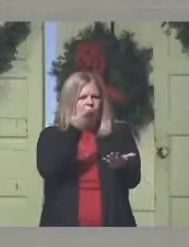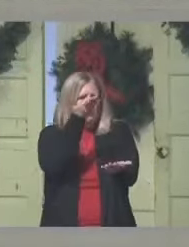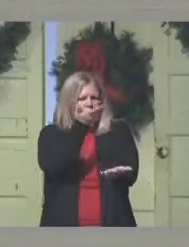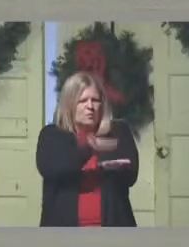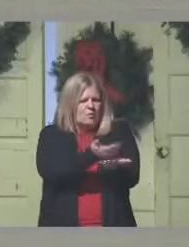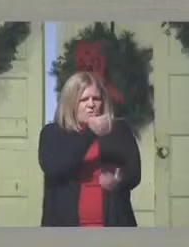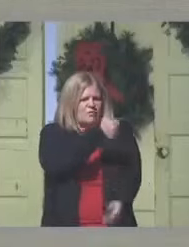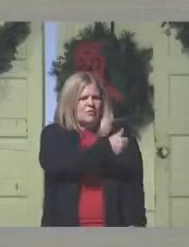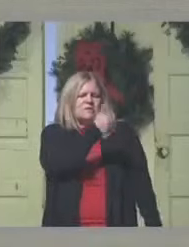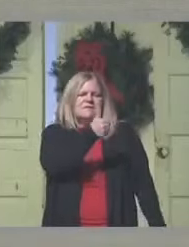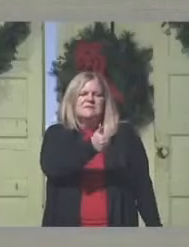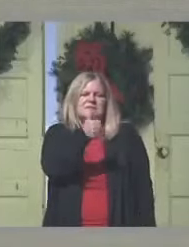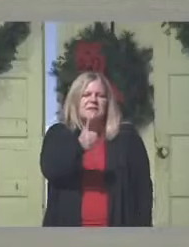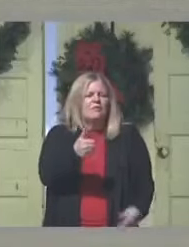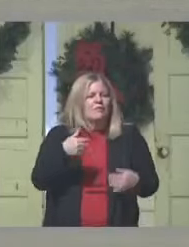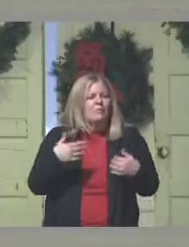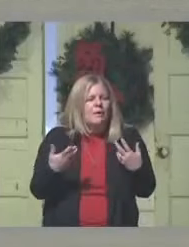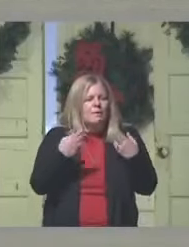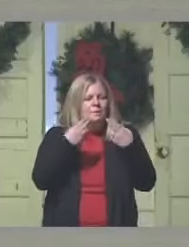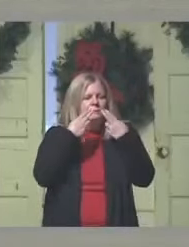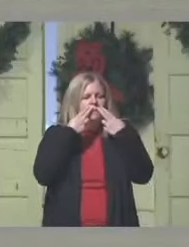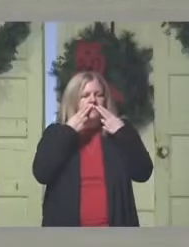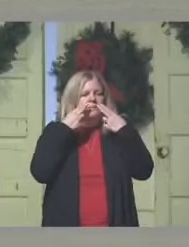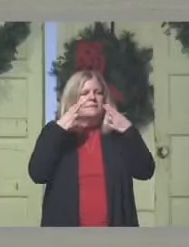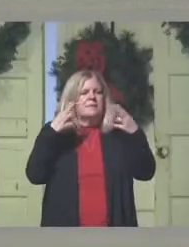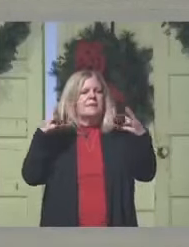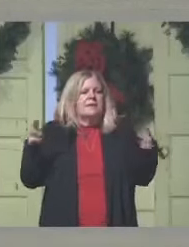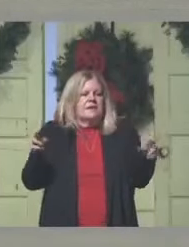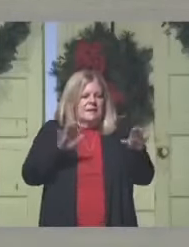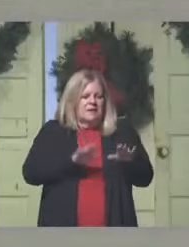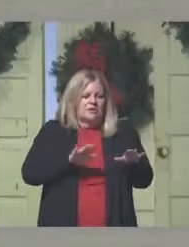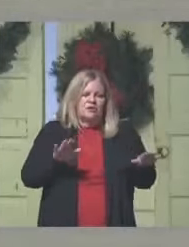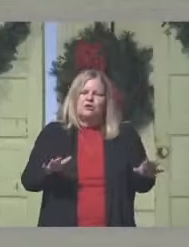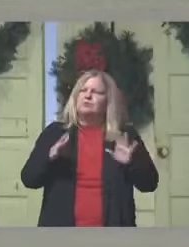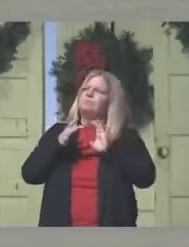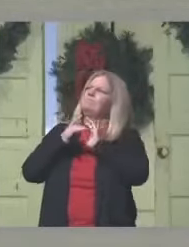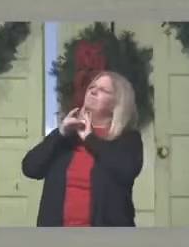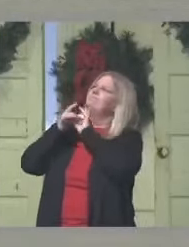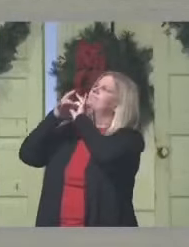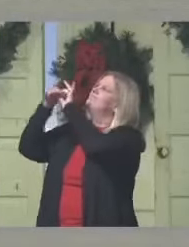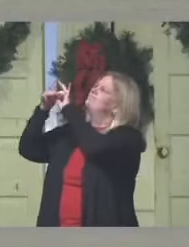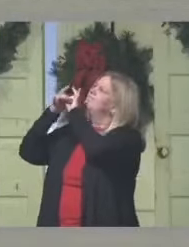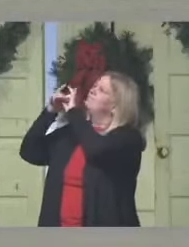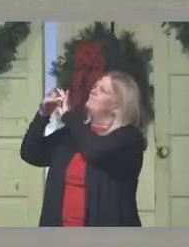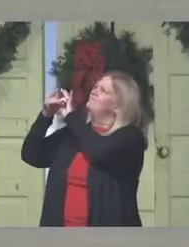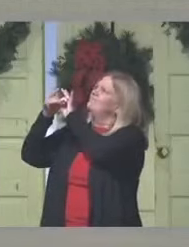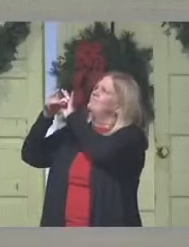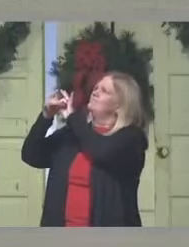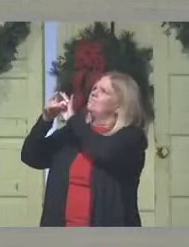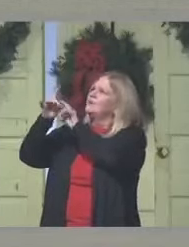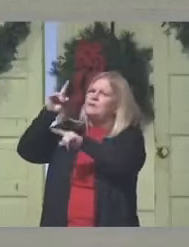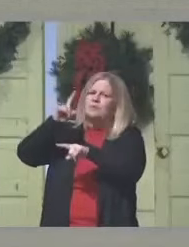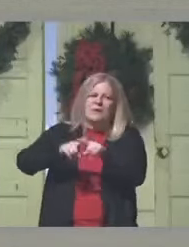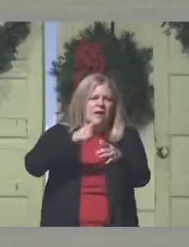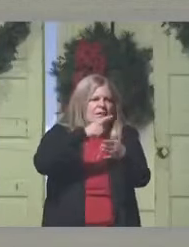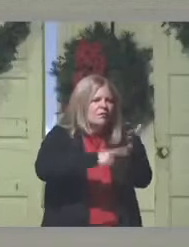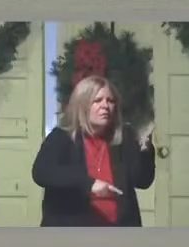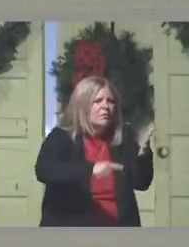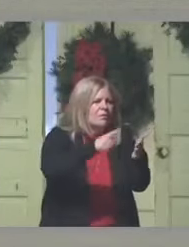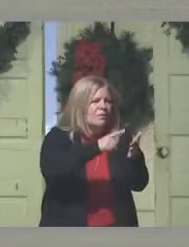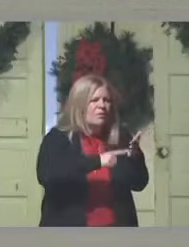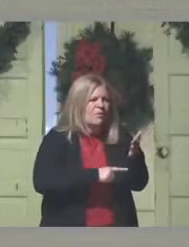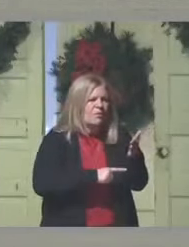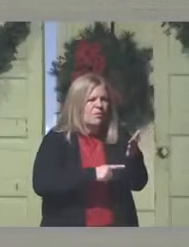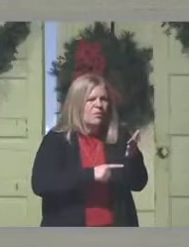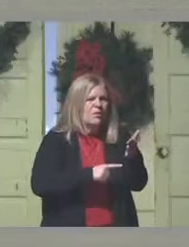to be innocent and blameless children of God, above reproach, in the midst of